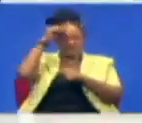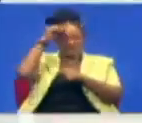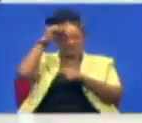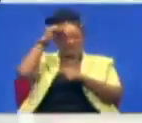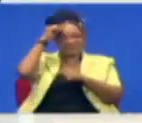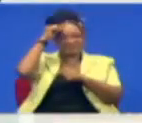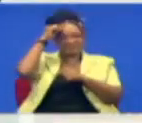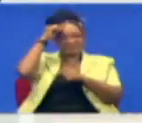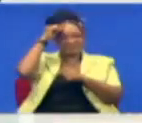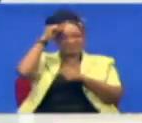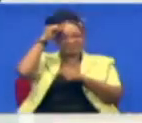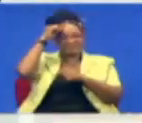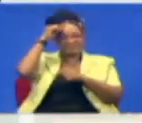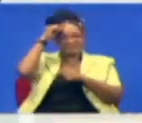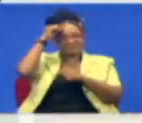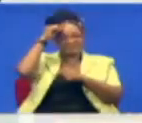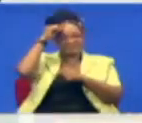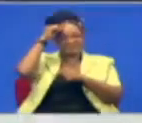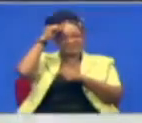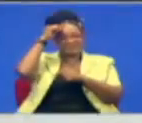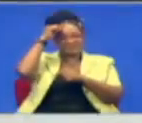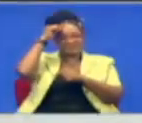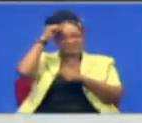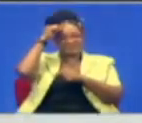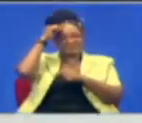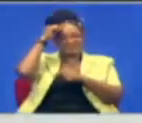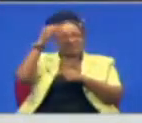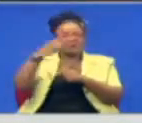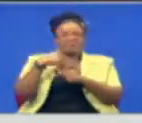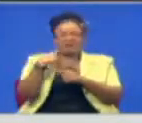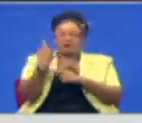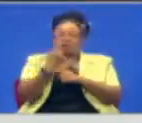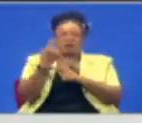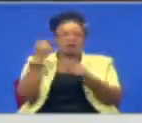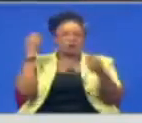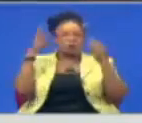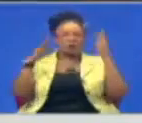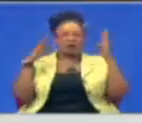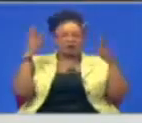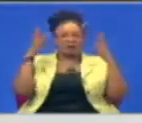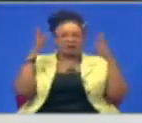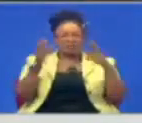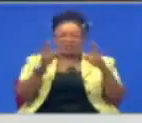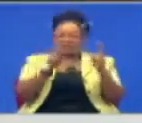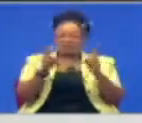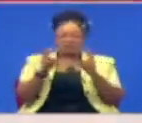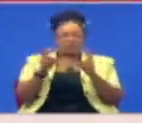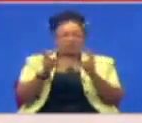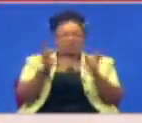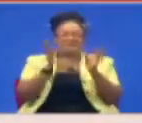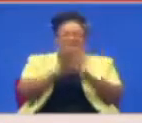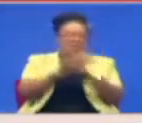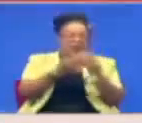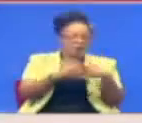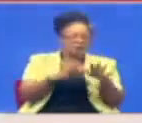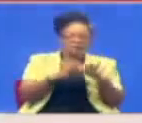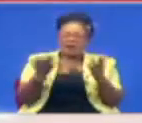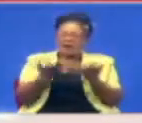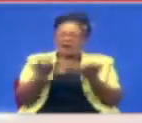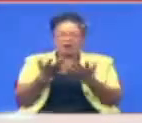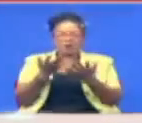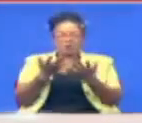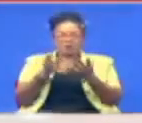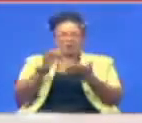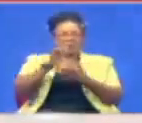worry is that the issues we're grappling with then, files getting lost, how does that